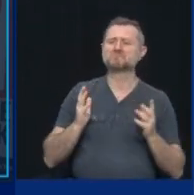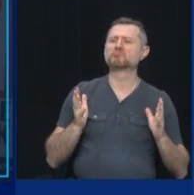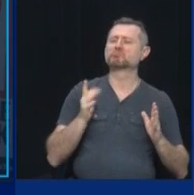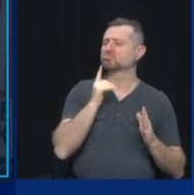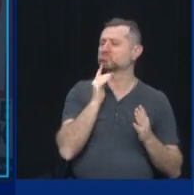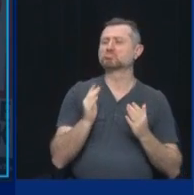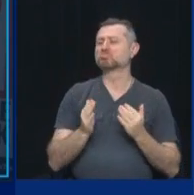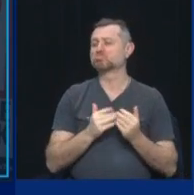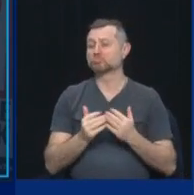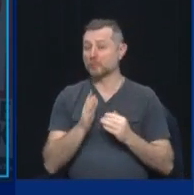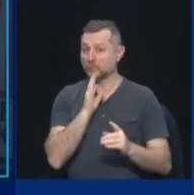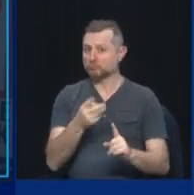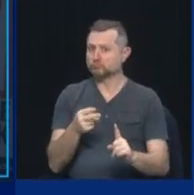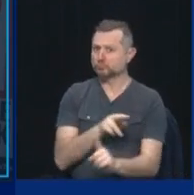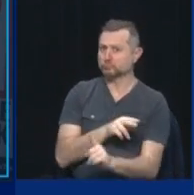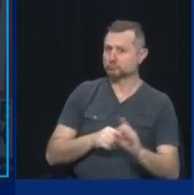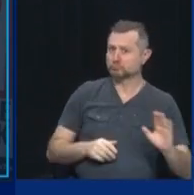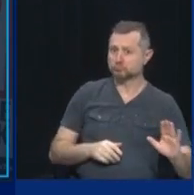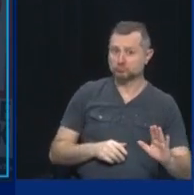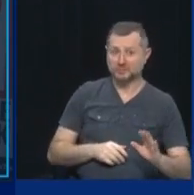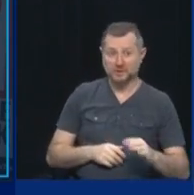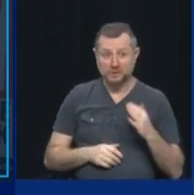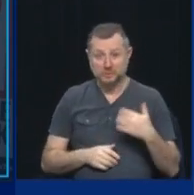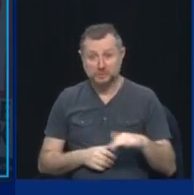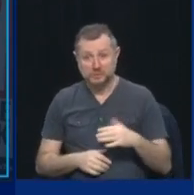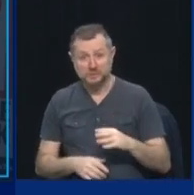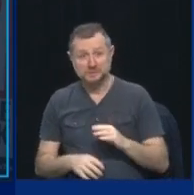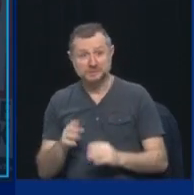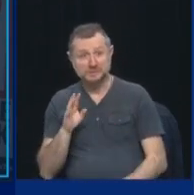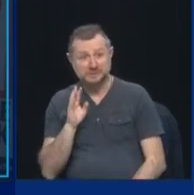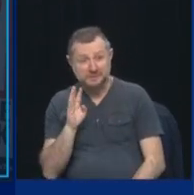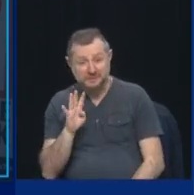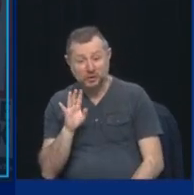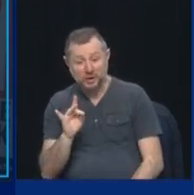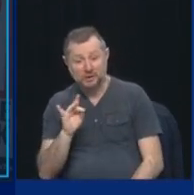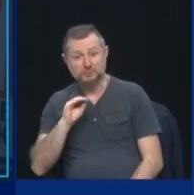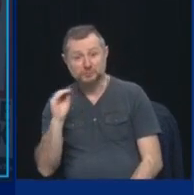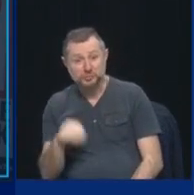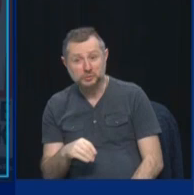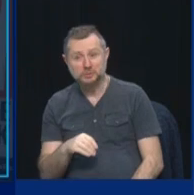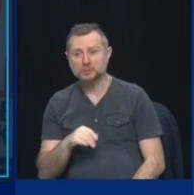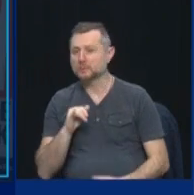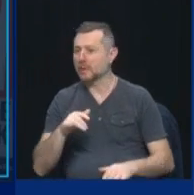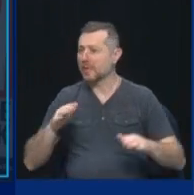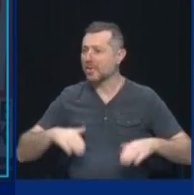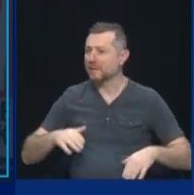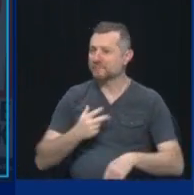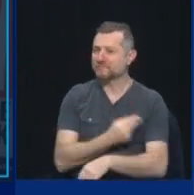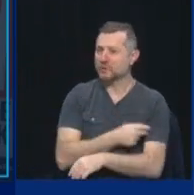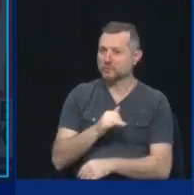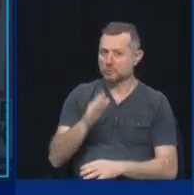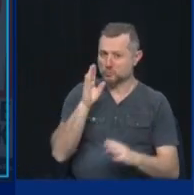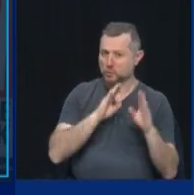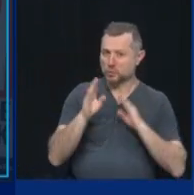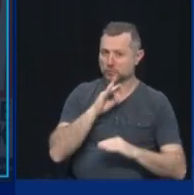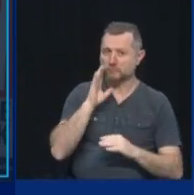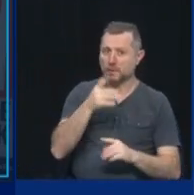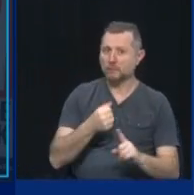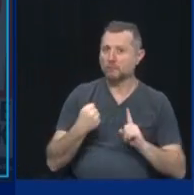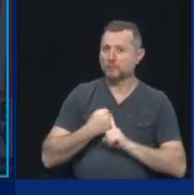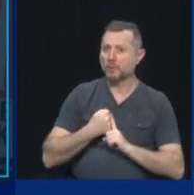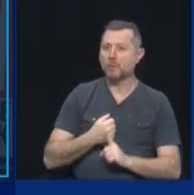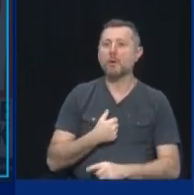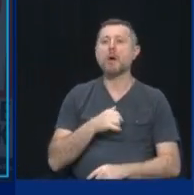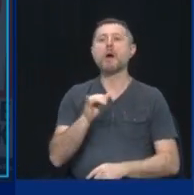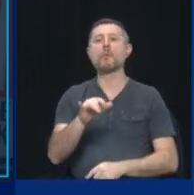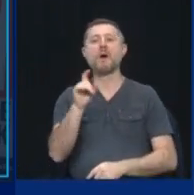the unvaccinated saying they're worried about missing work because of side effects, we want to address it. Department of Labor today is